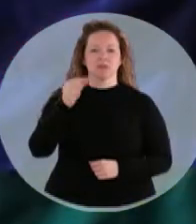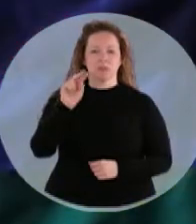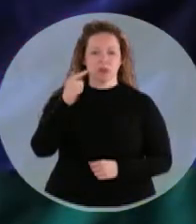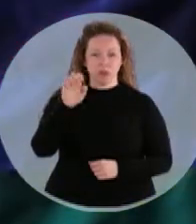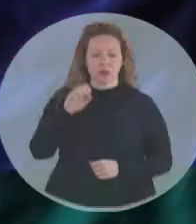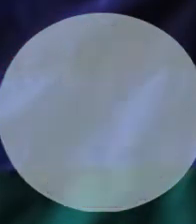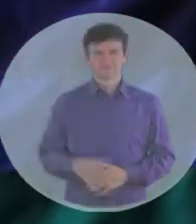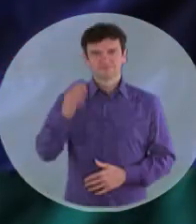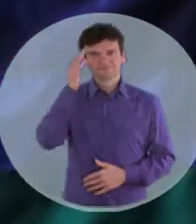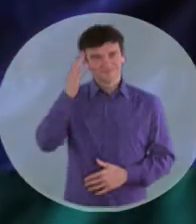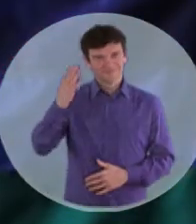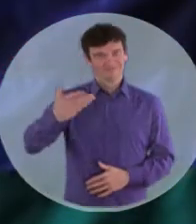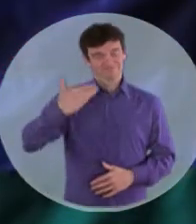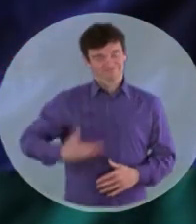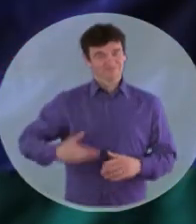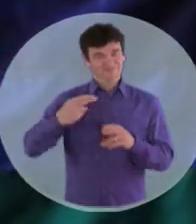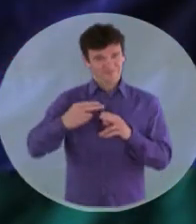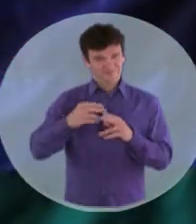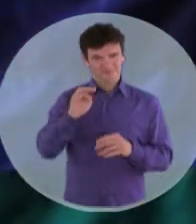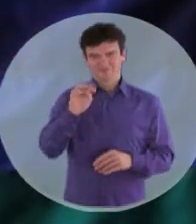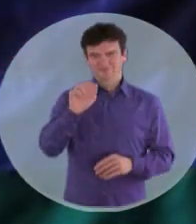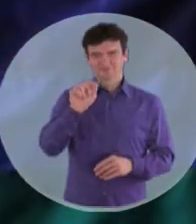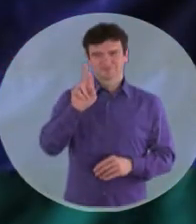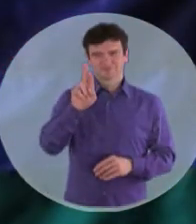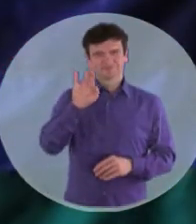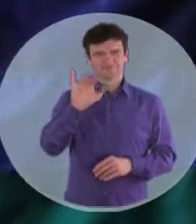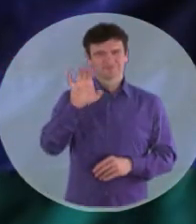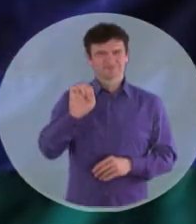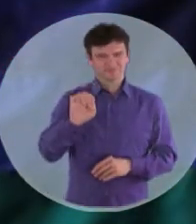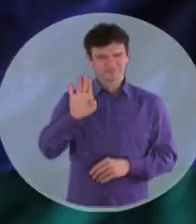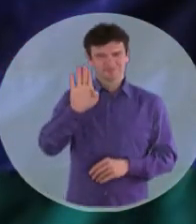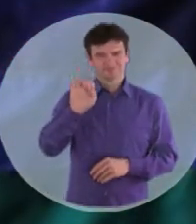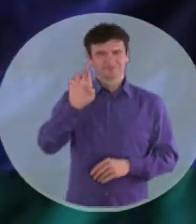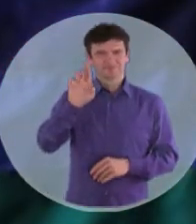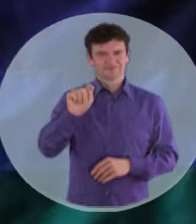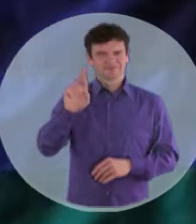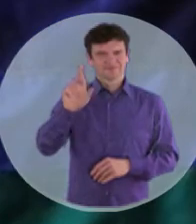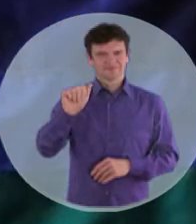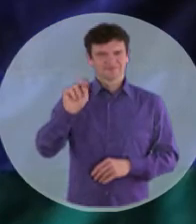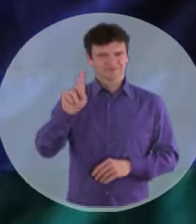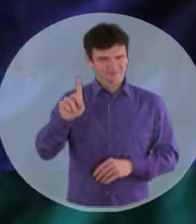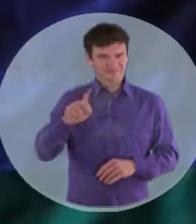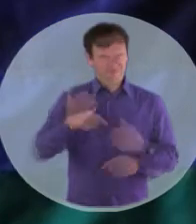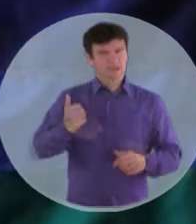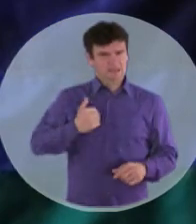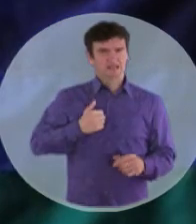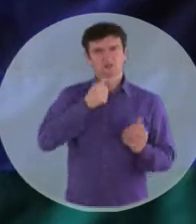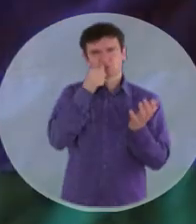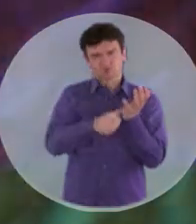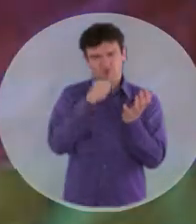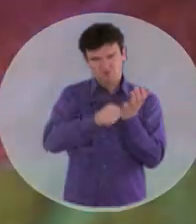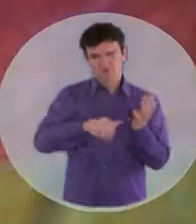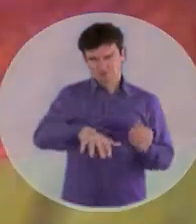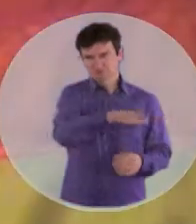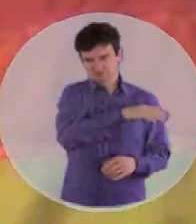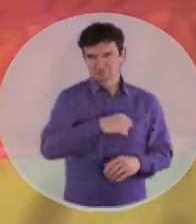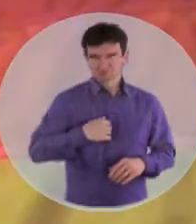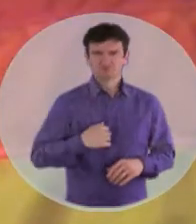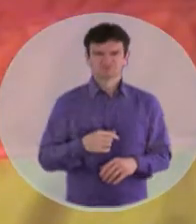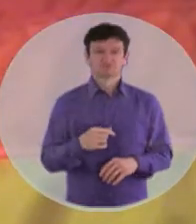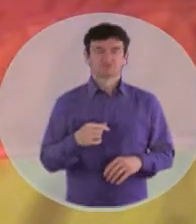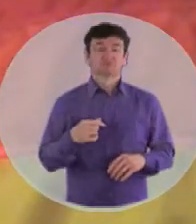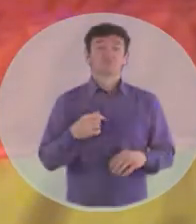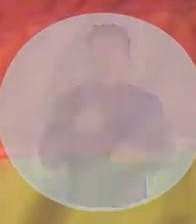my name is Maurice Bertrand. I live in Ottawa. I work for Canada Post at the main plant. My name